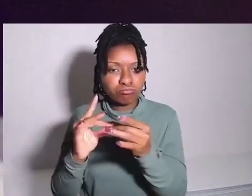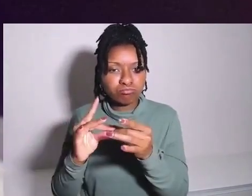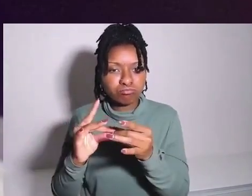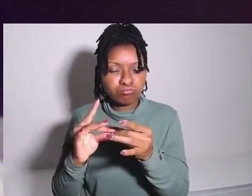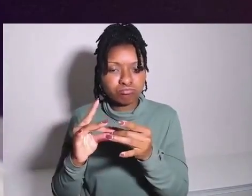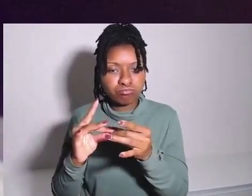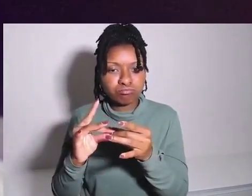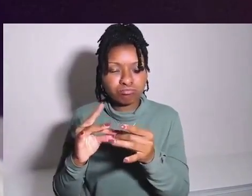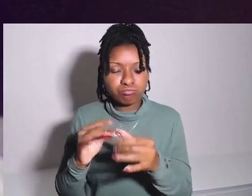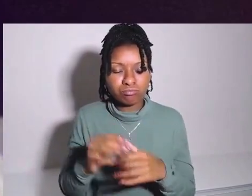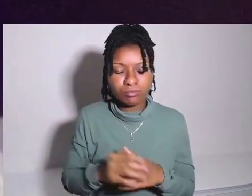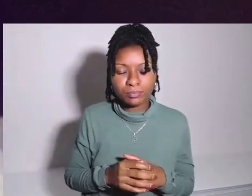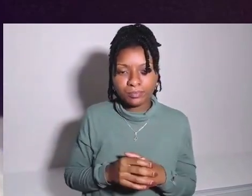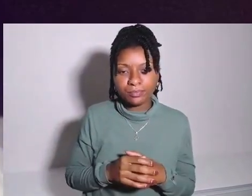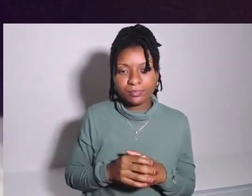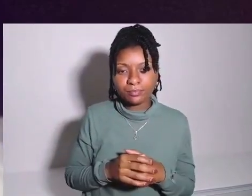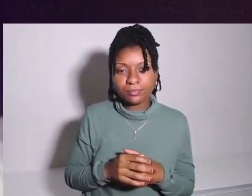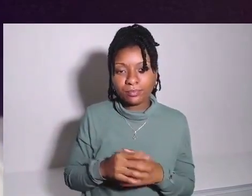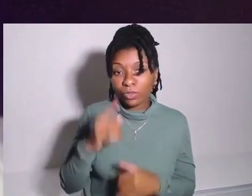Inhaling through your nose.